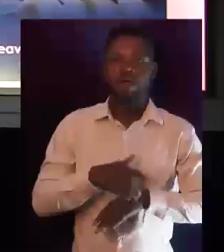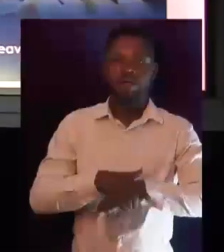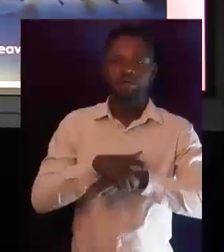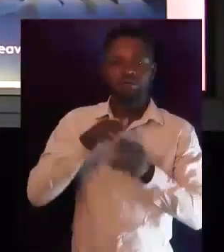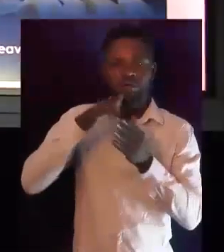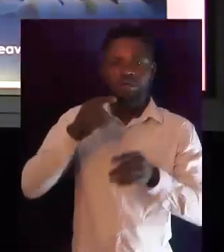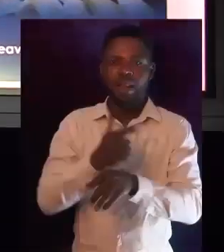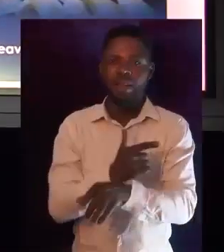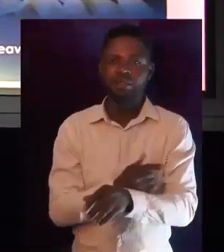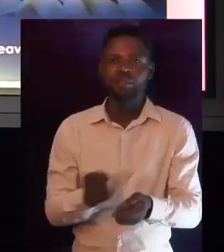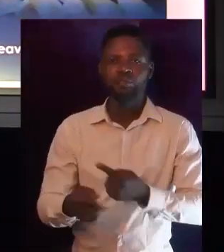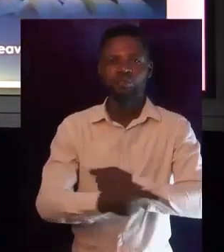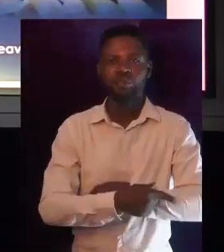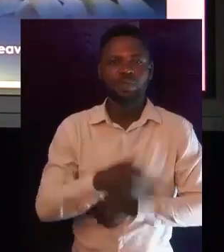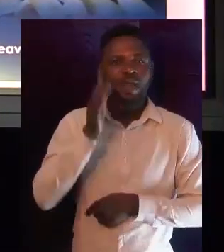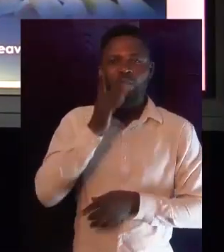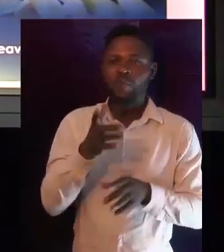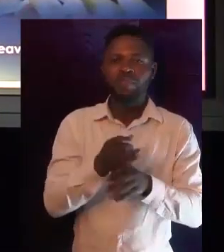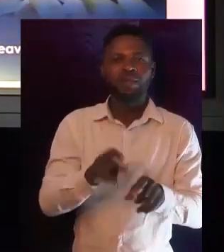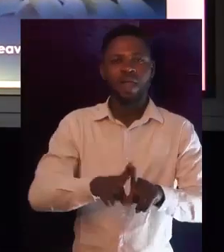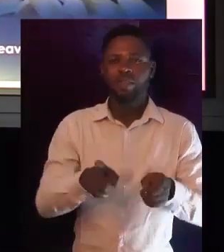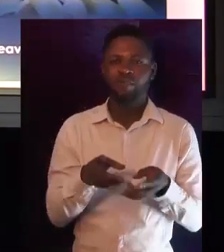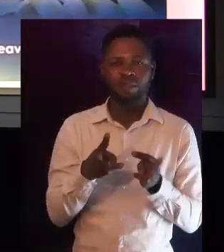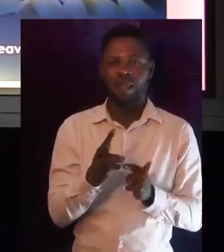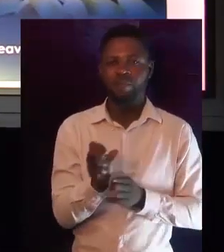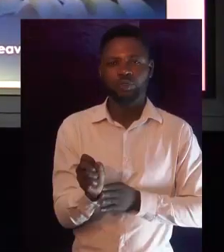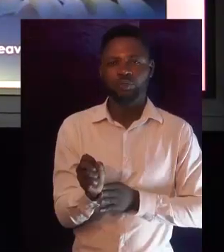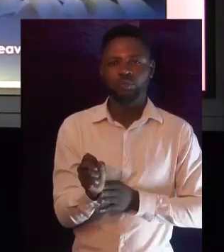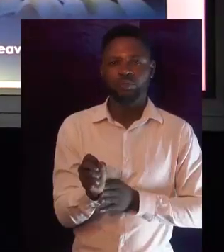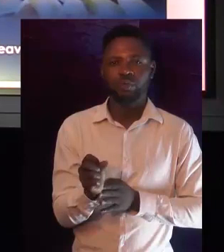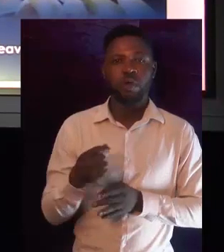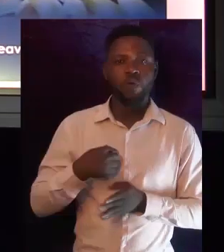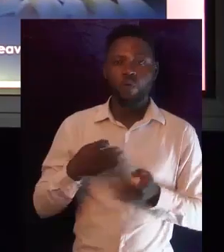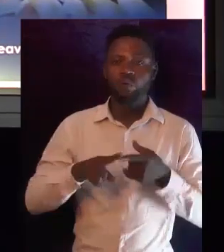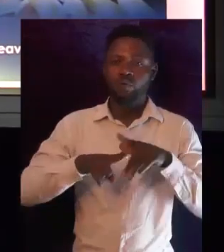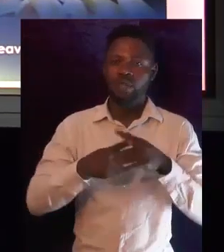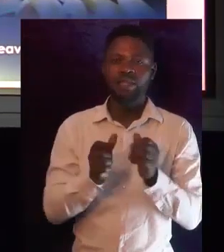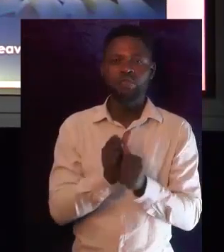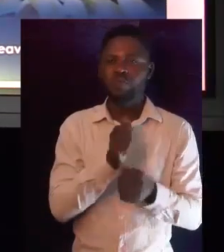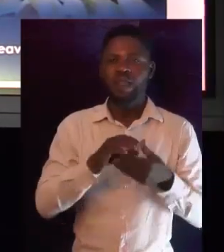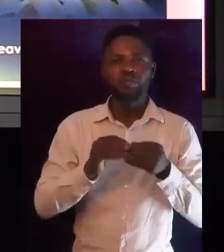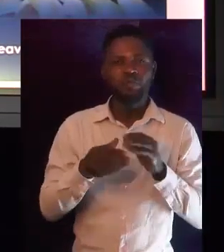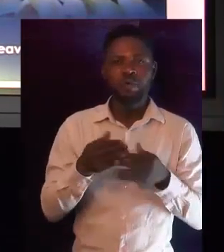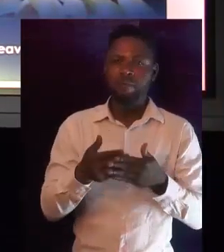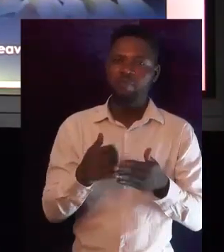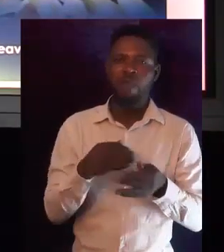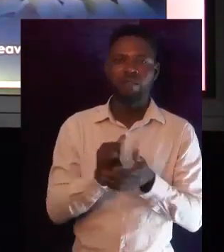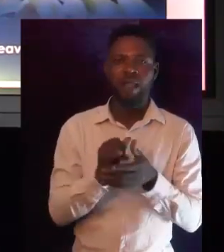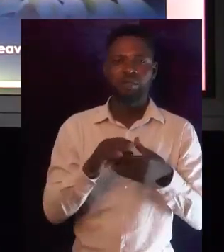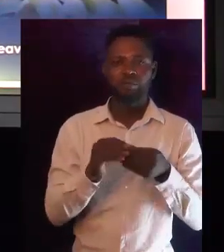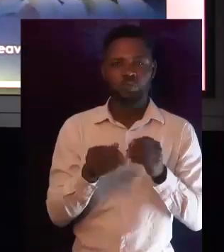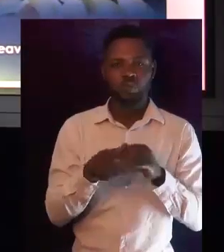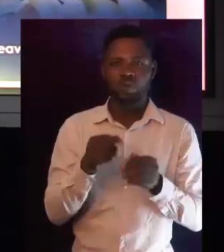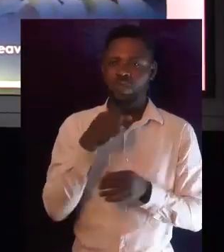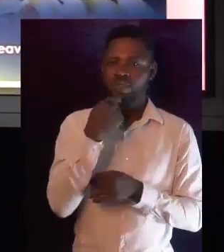our English studies lesson today is going to take a different dimension. We're going to start with a story, but before